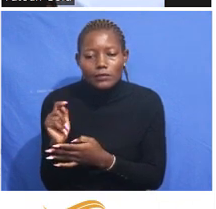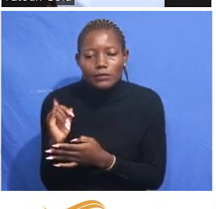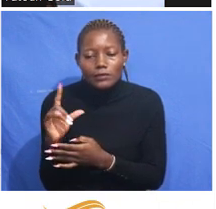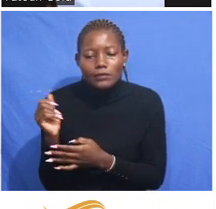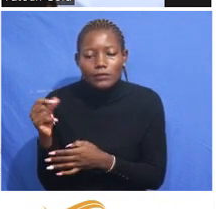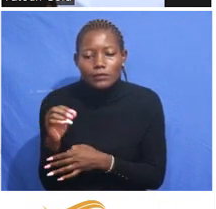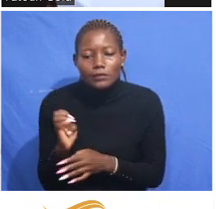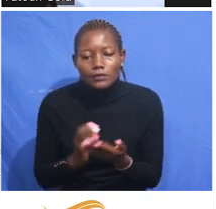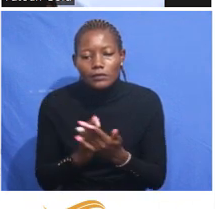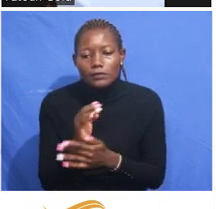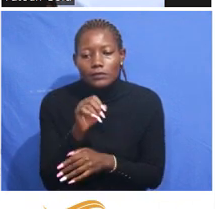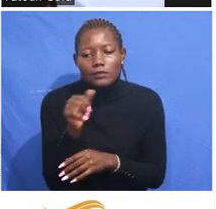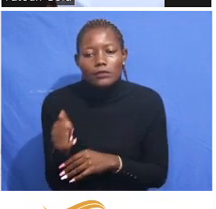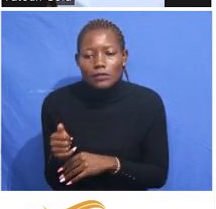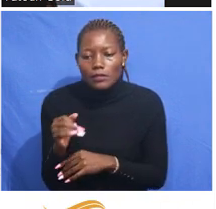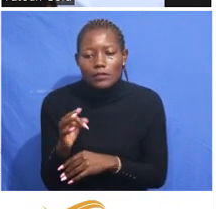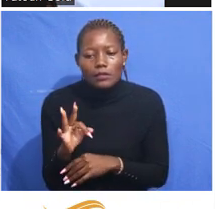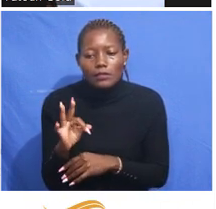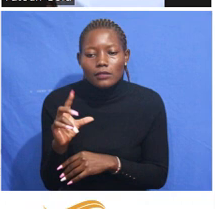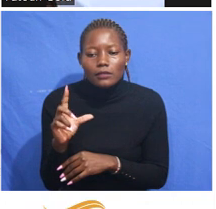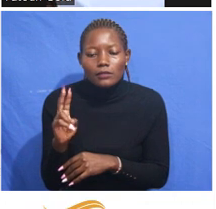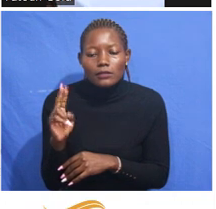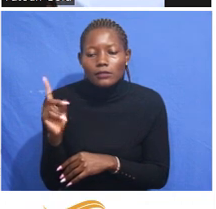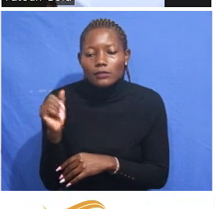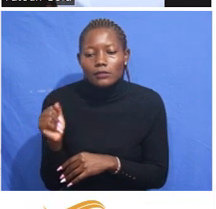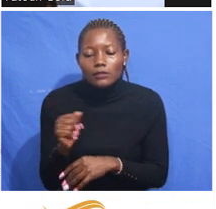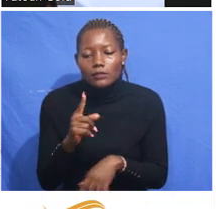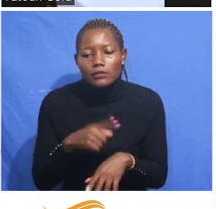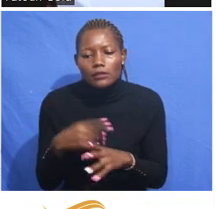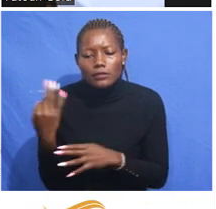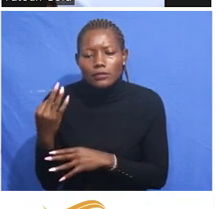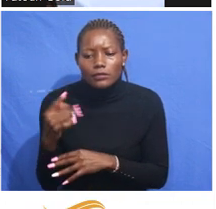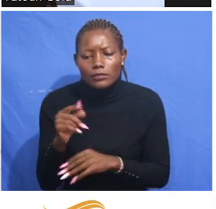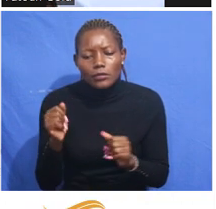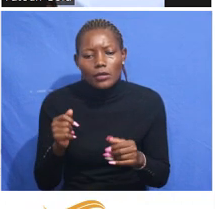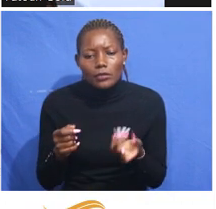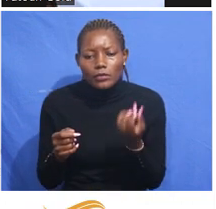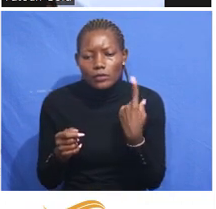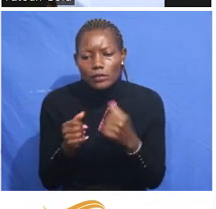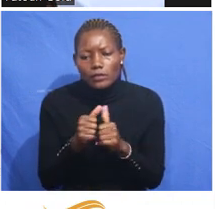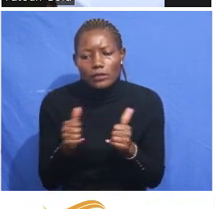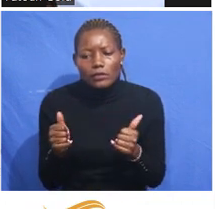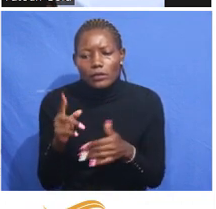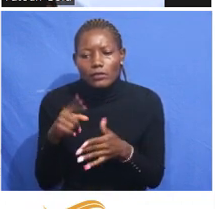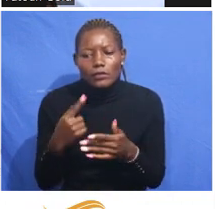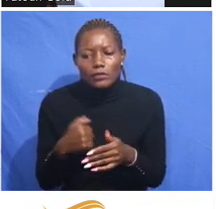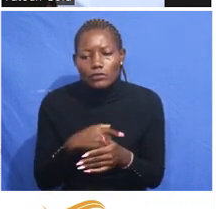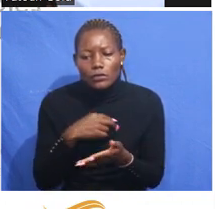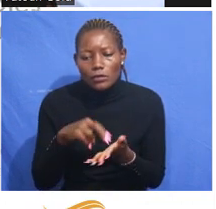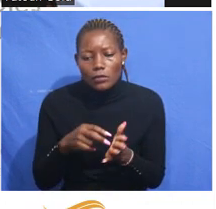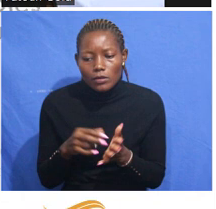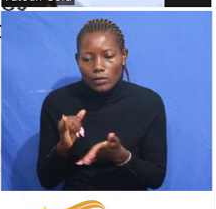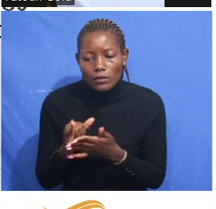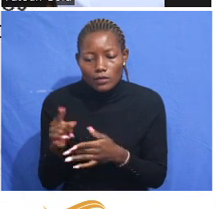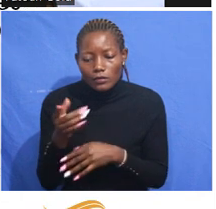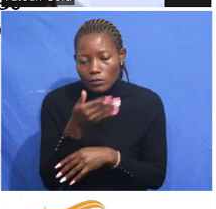or synovial fluid in synovial joints. During the presentation, you'll be able to understand what we mean by that